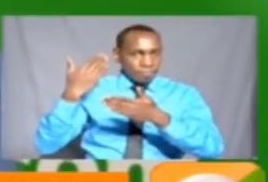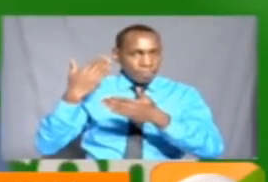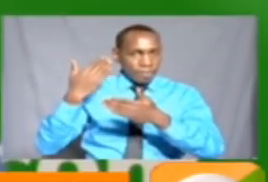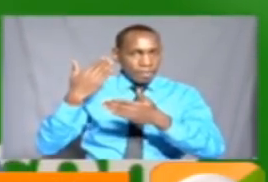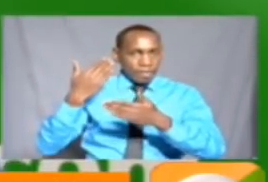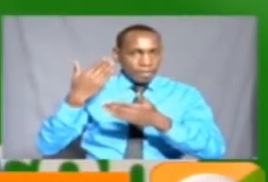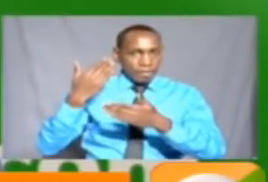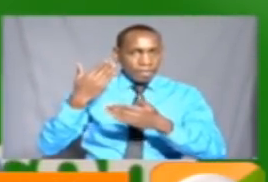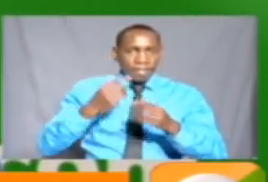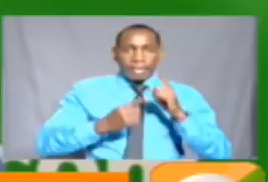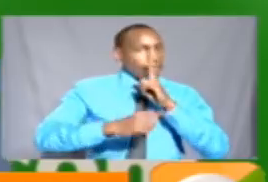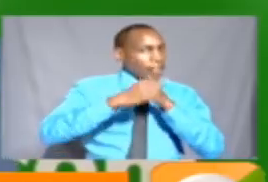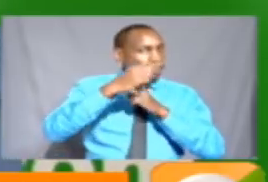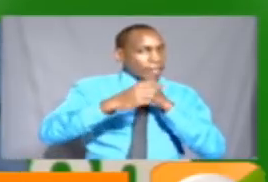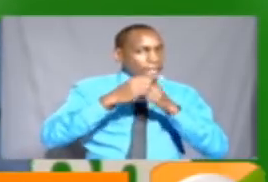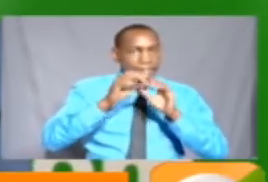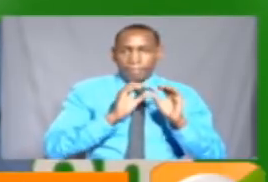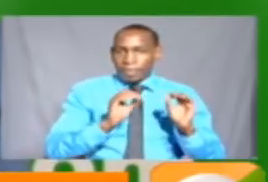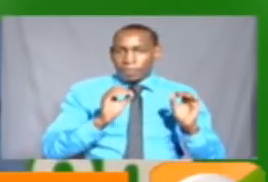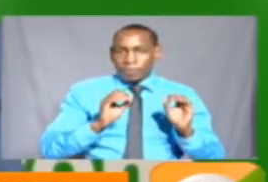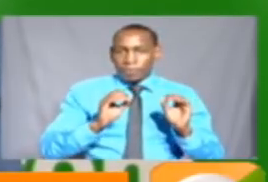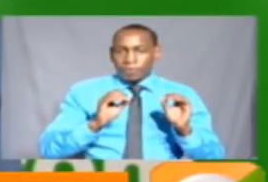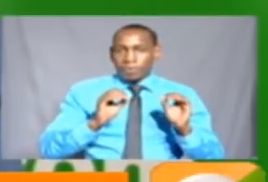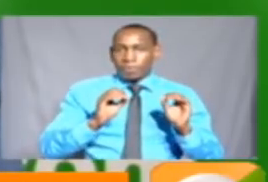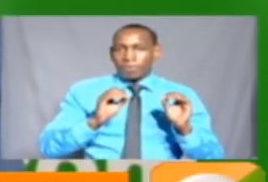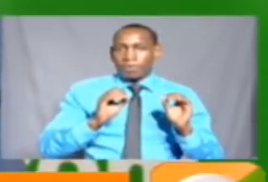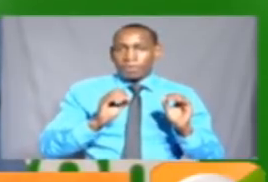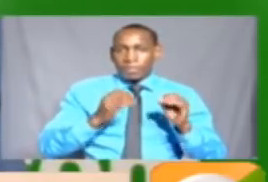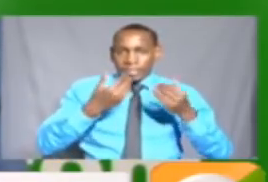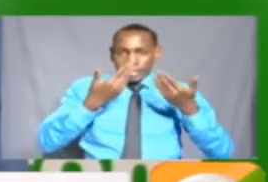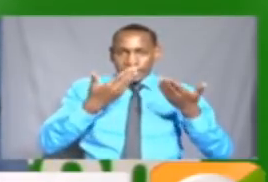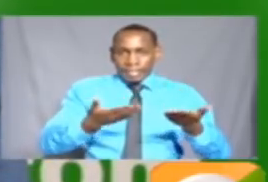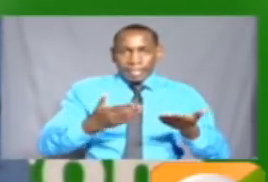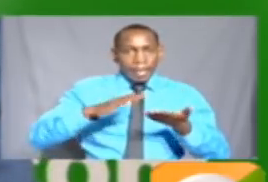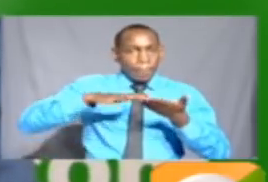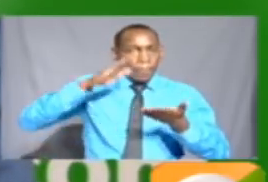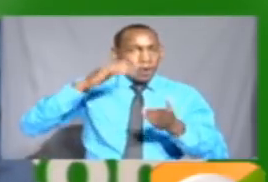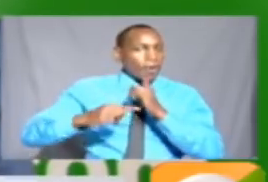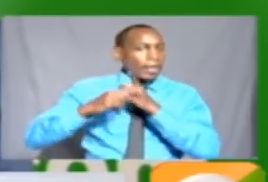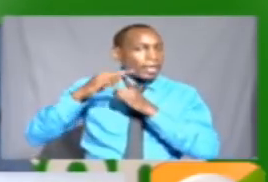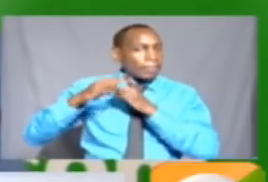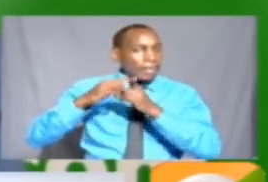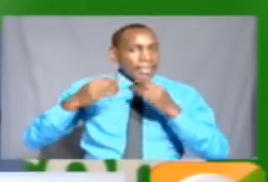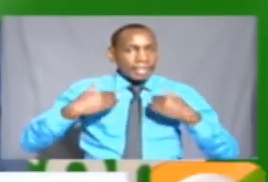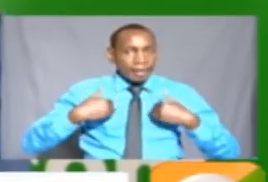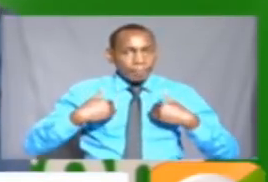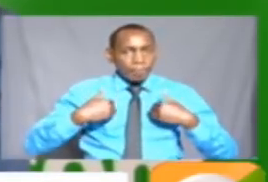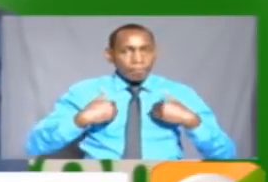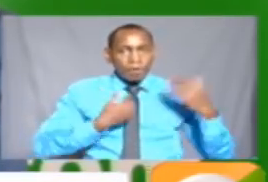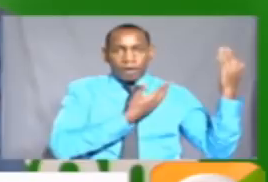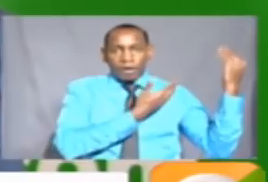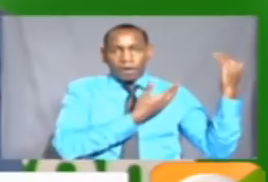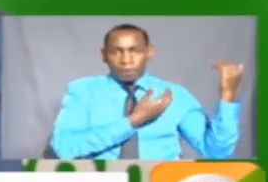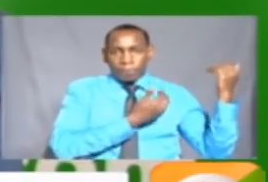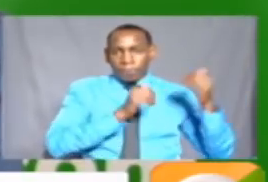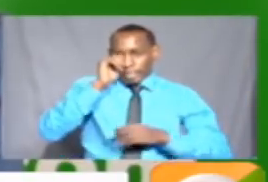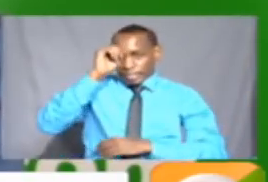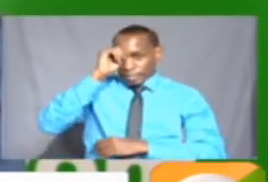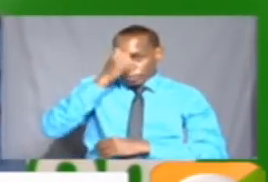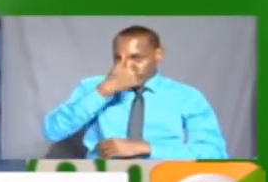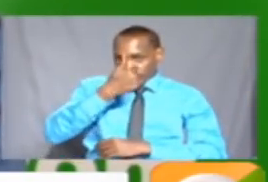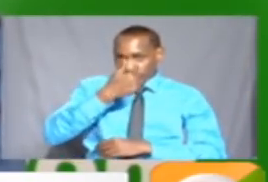and not very experienced. We are now more experienced and hopefully wiser.